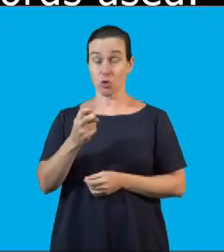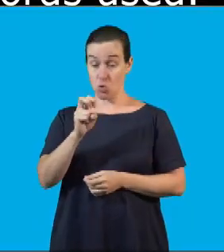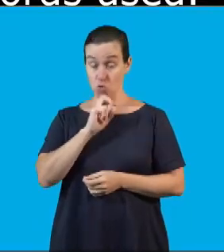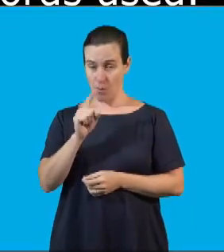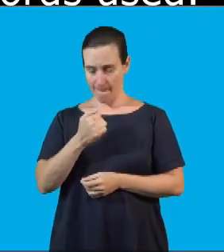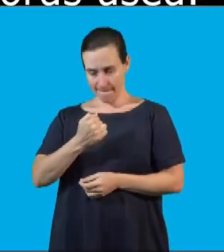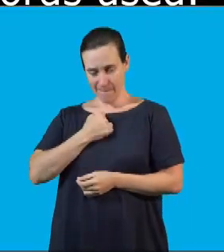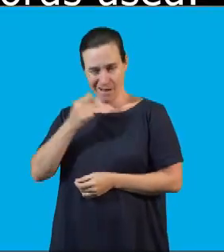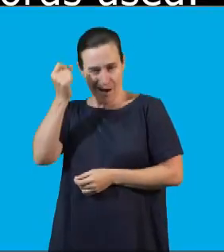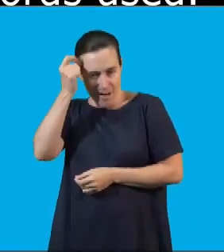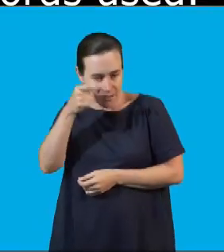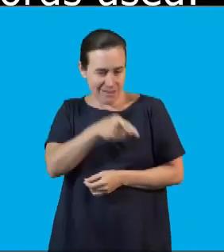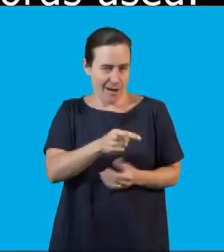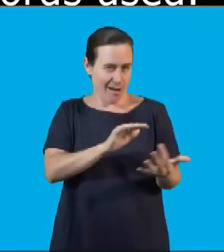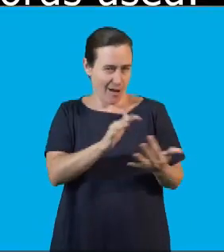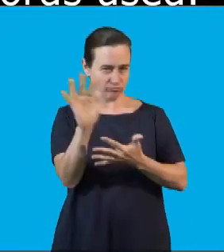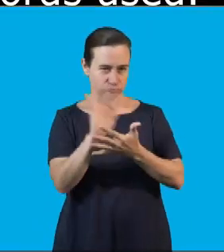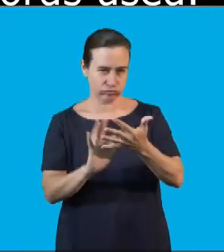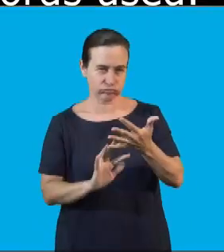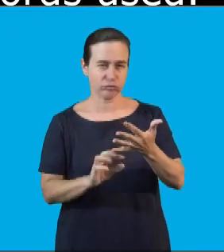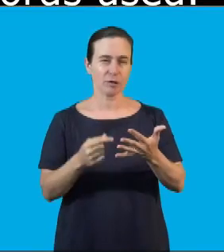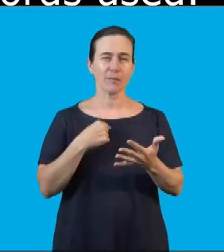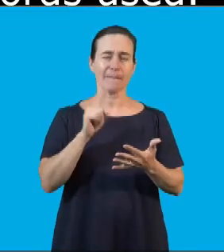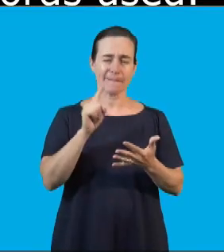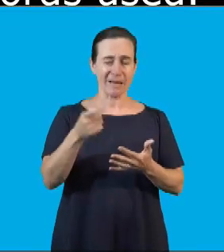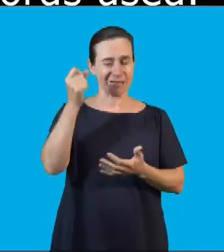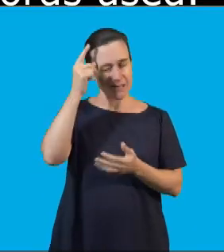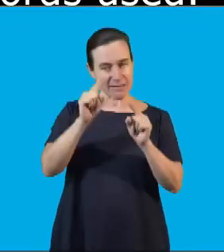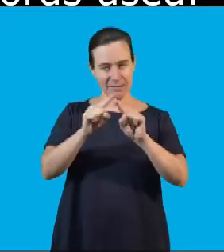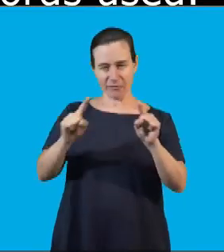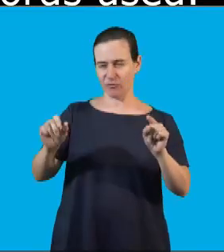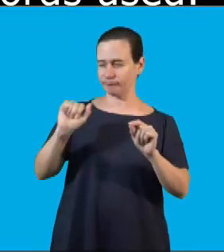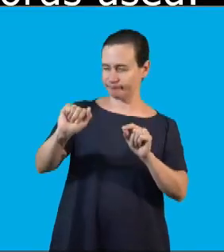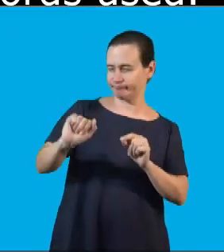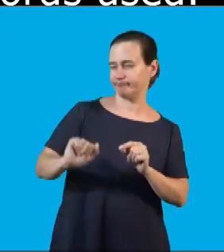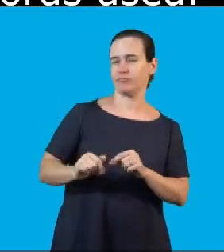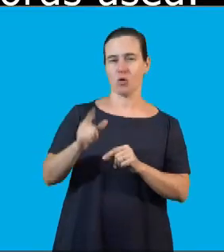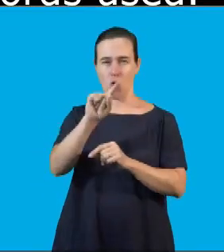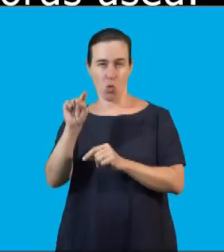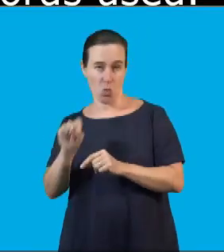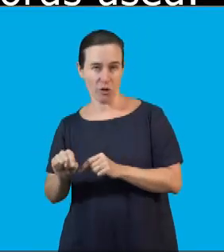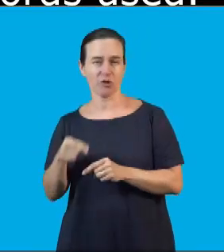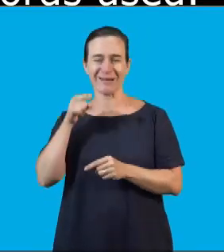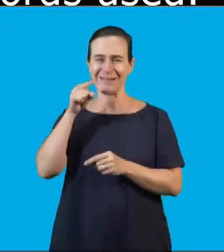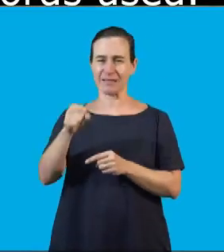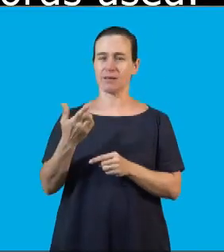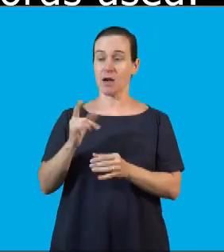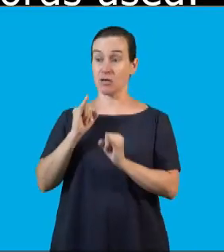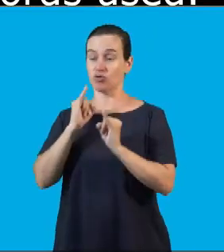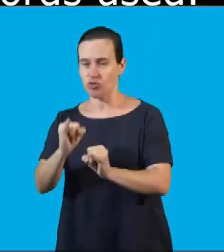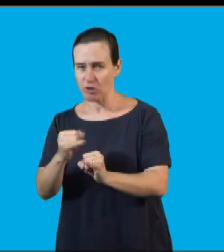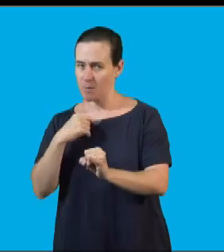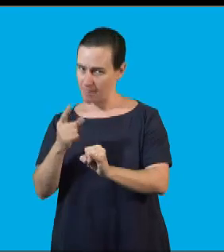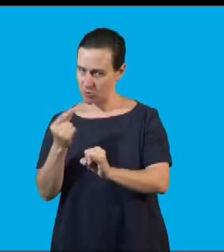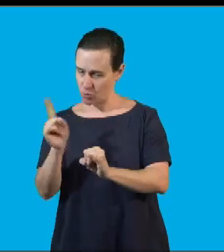using your understanding of the passage. Always be familiar with the different types of questions and the instructional words or